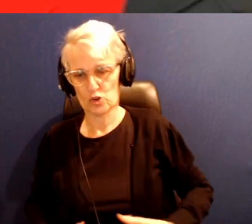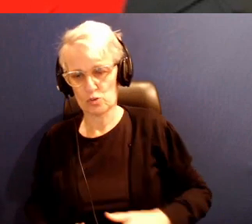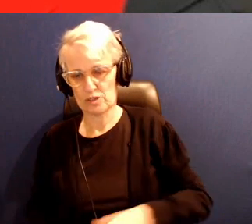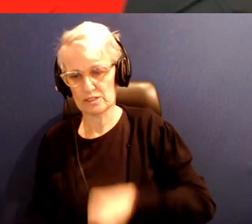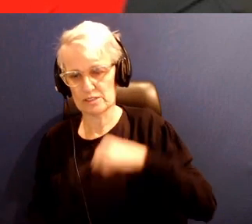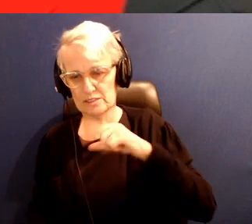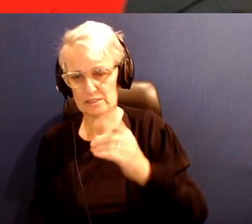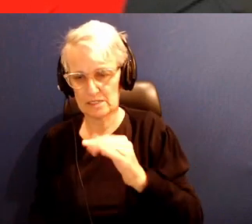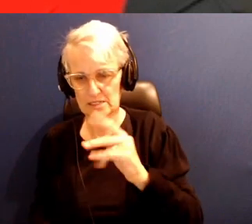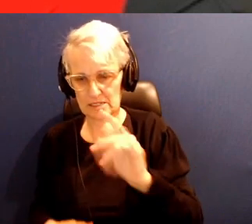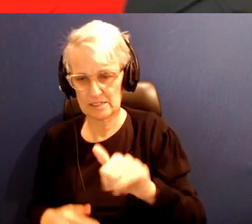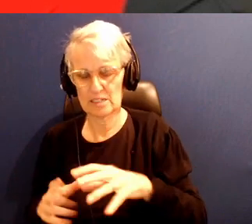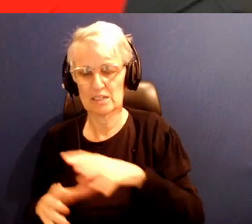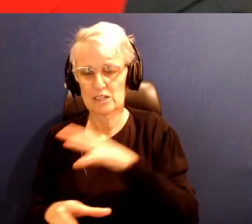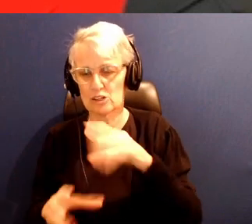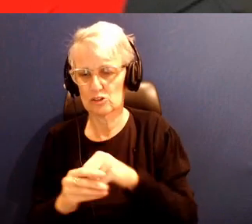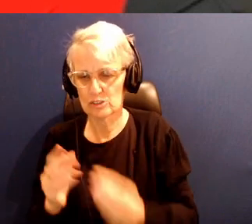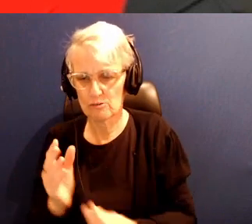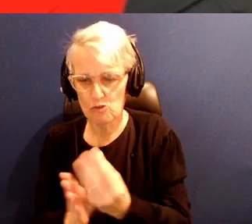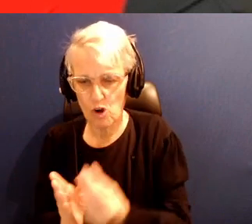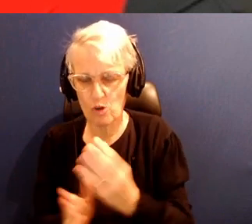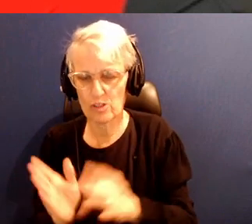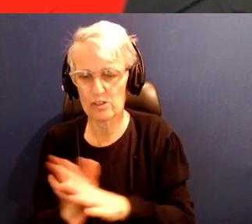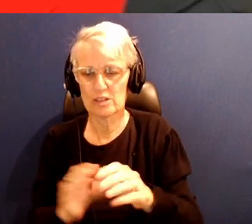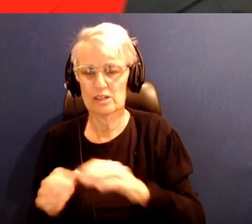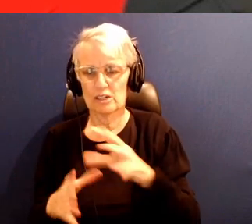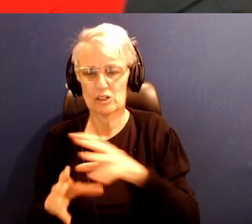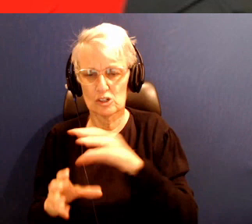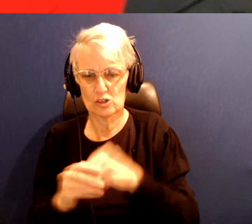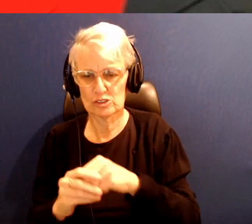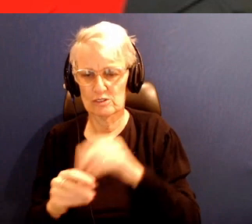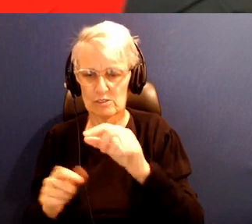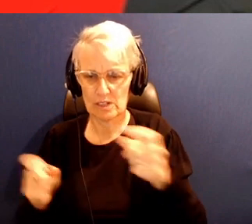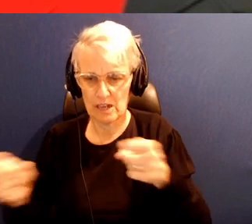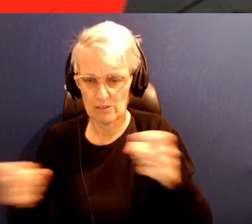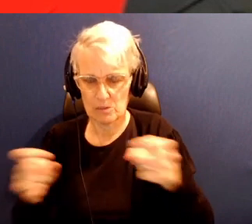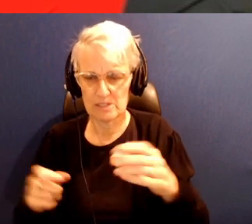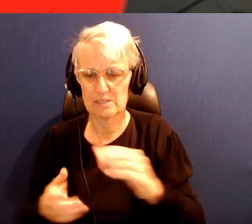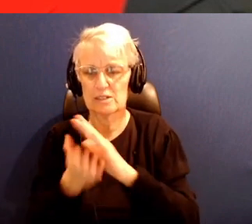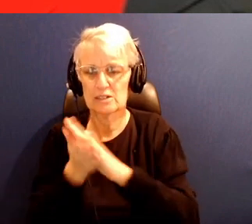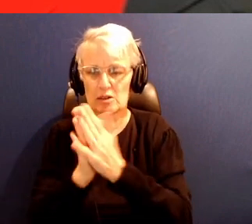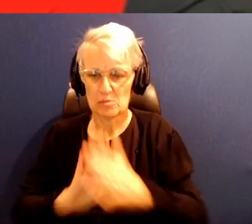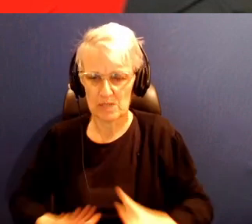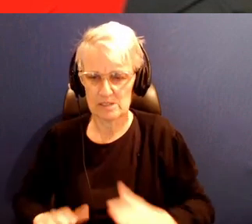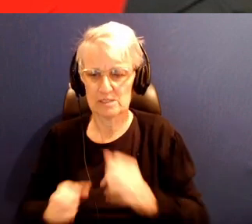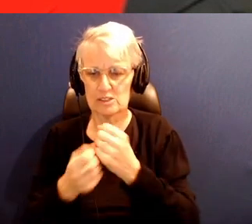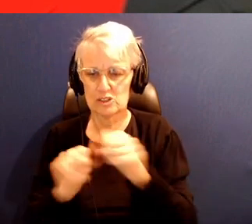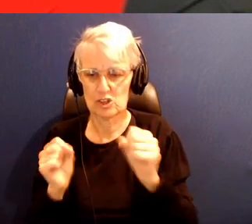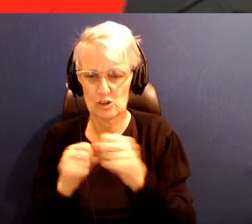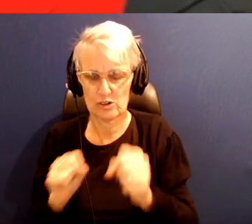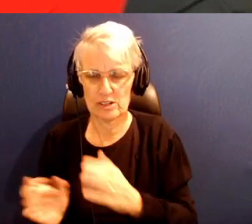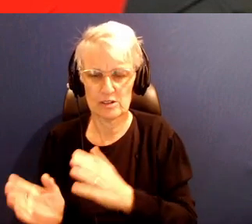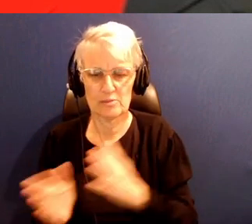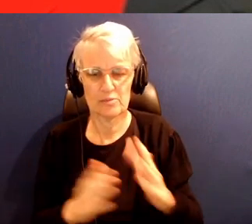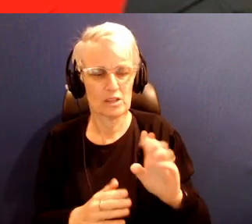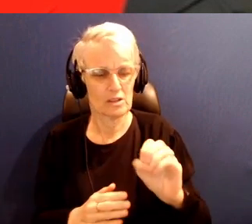dignity, inclusive growth, environment and climate action, inclusive governance, and peace and security.